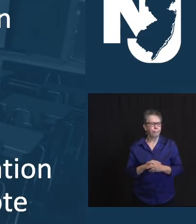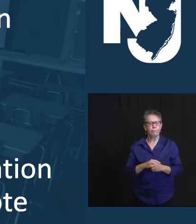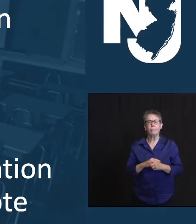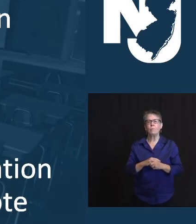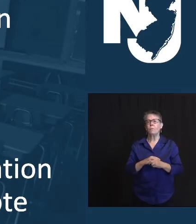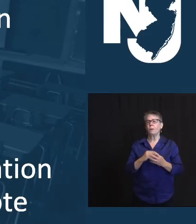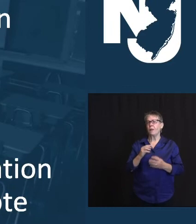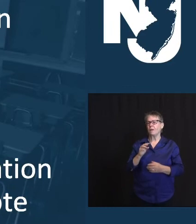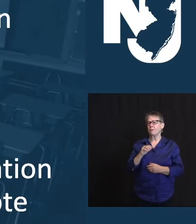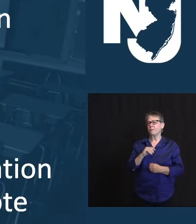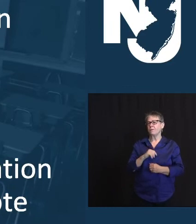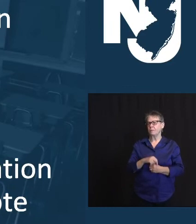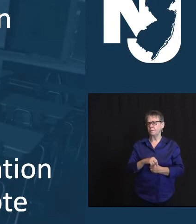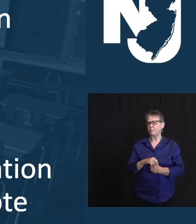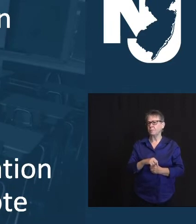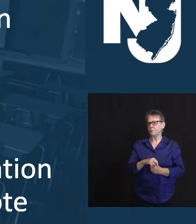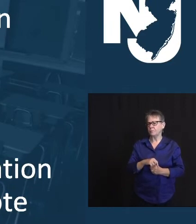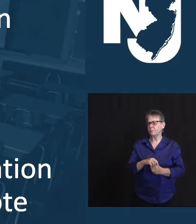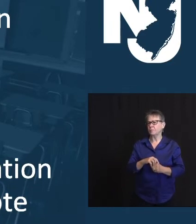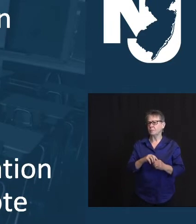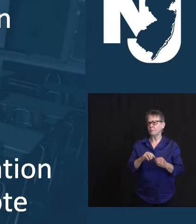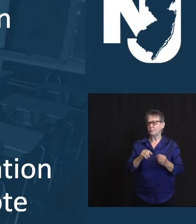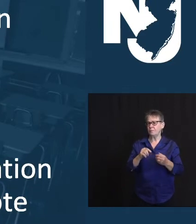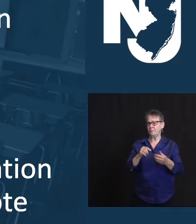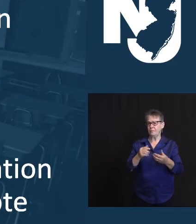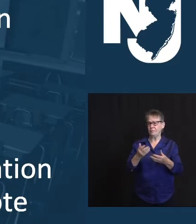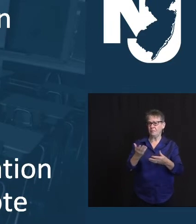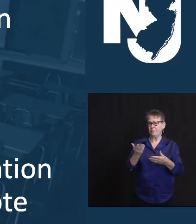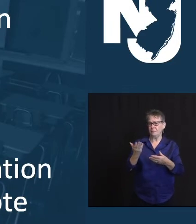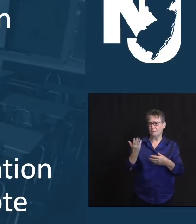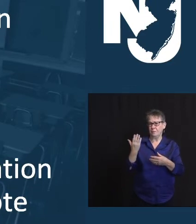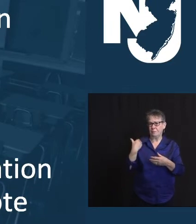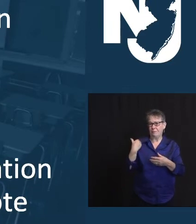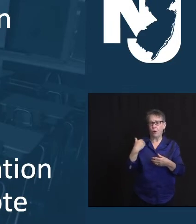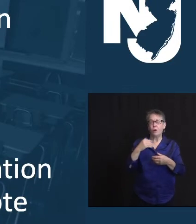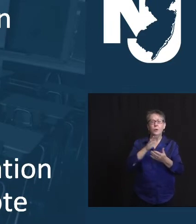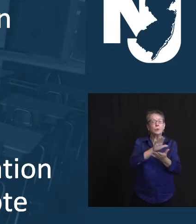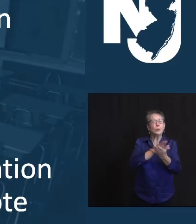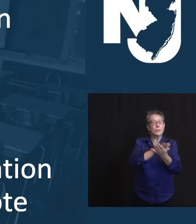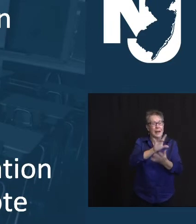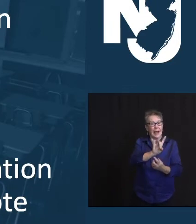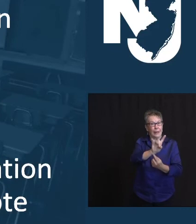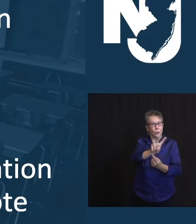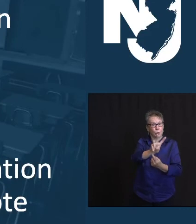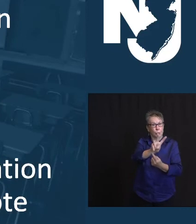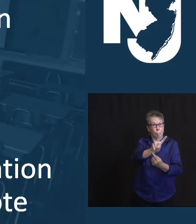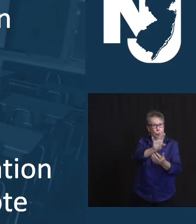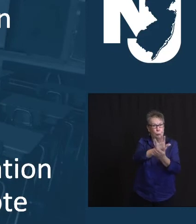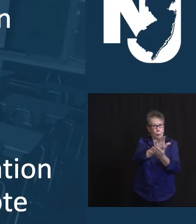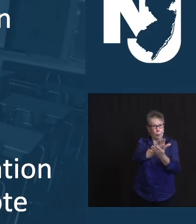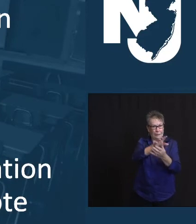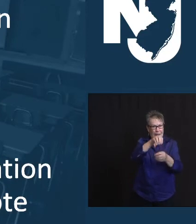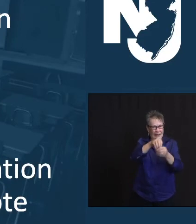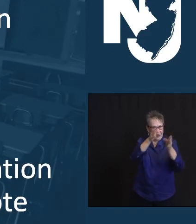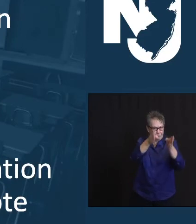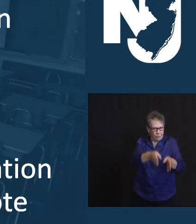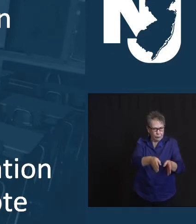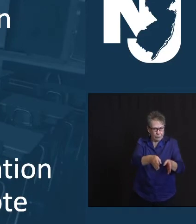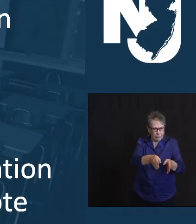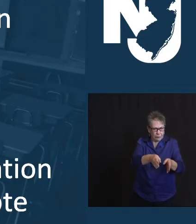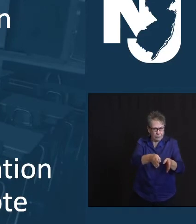were 82 schools offering in-person and 362 offering hybrid.